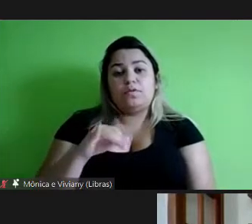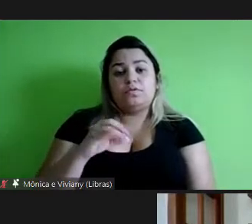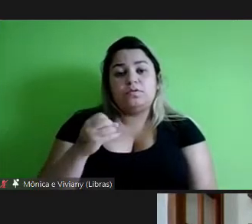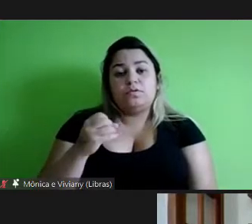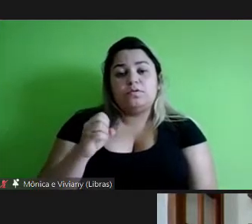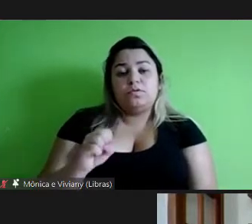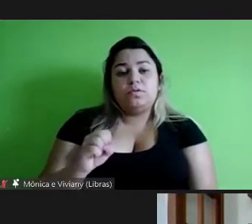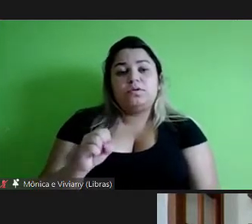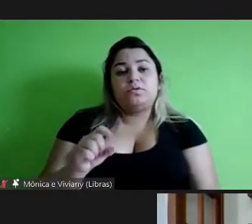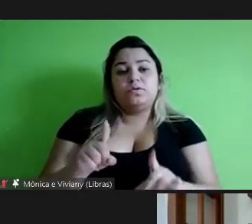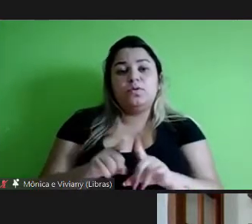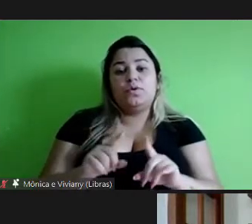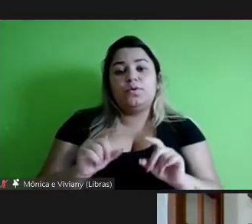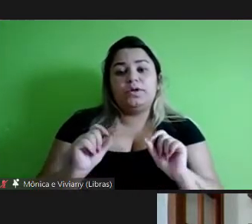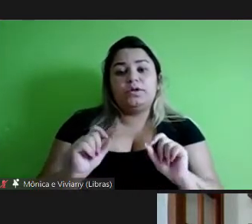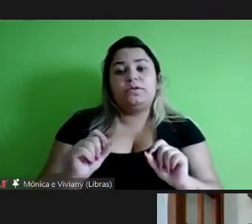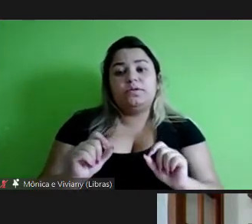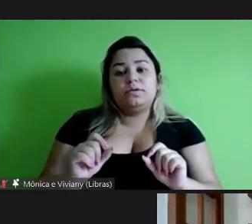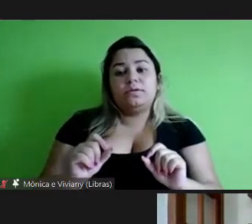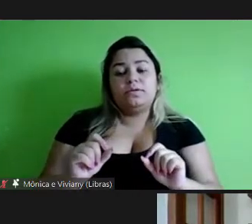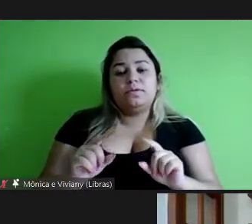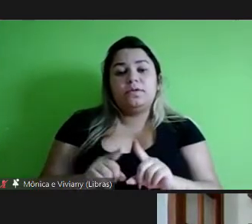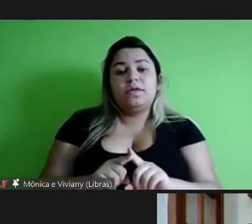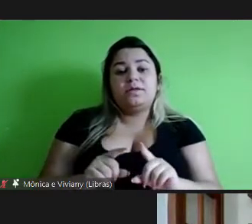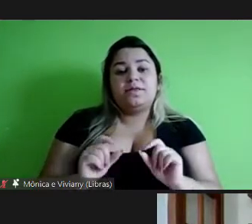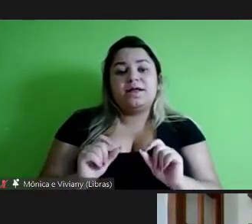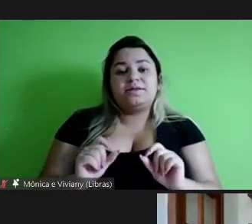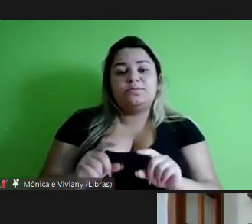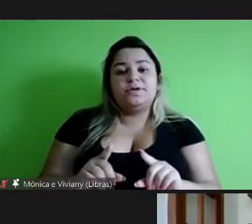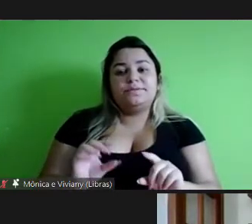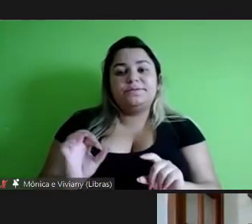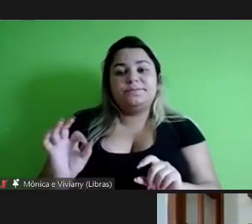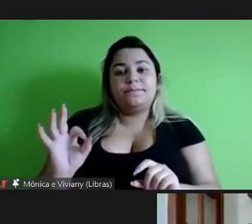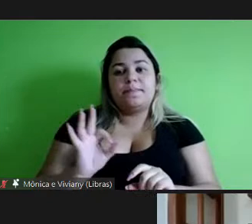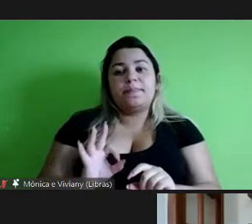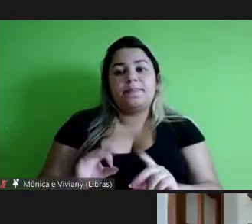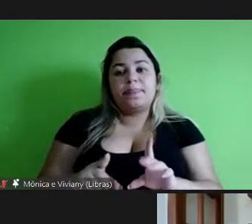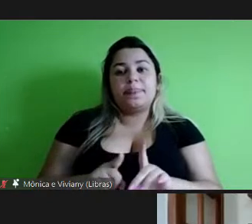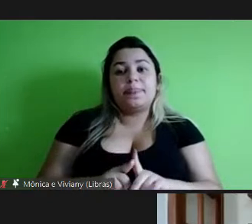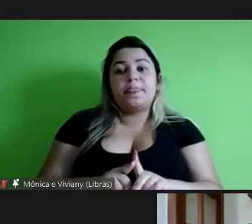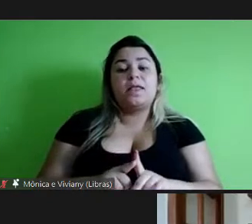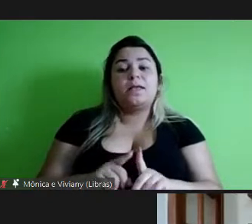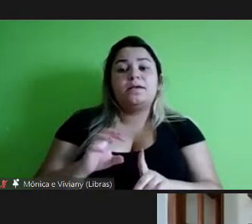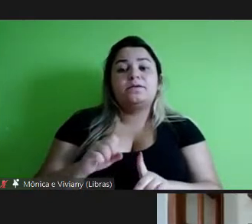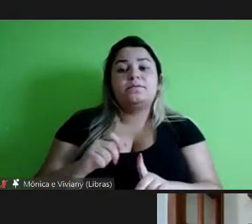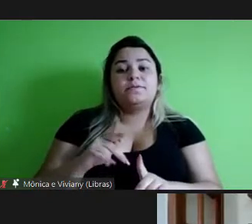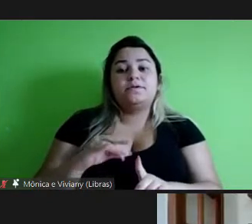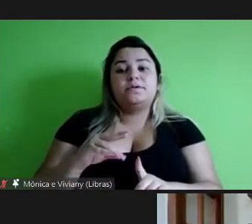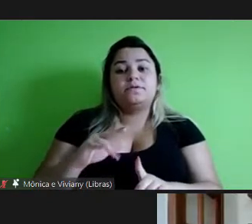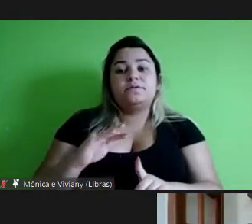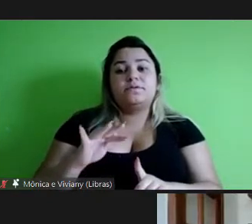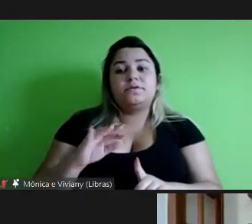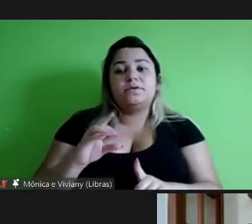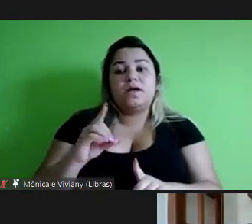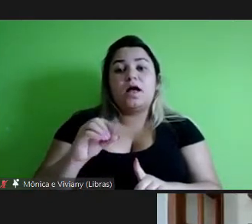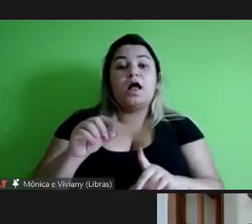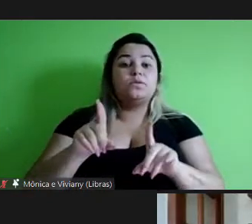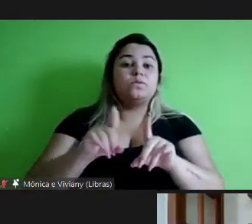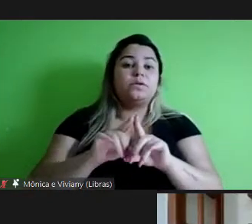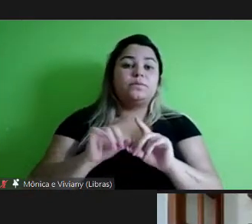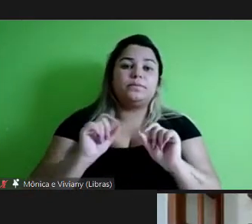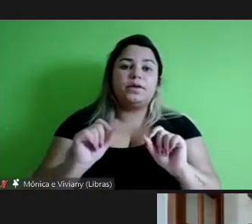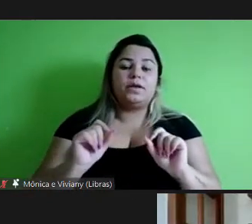an opposition. It's not one in one side and one in the other. We just like to make it clear and specified for those